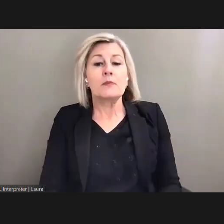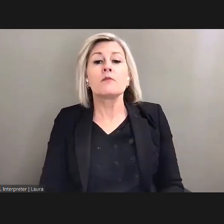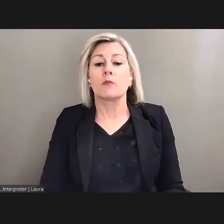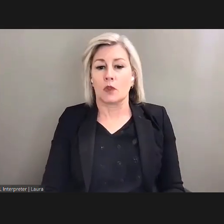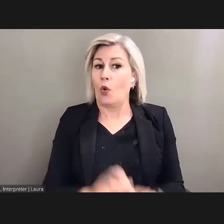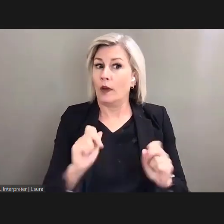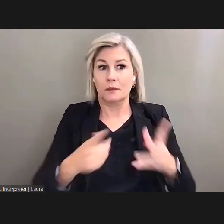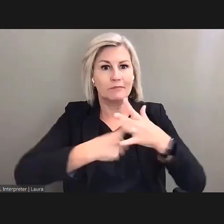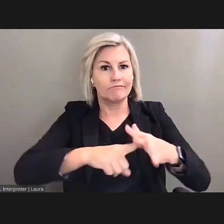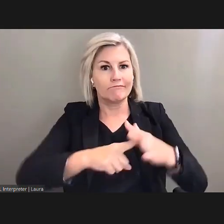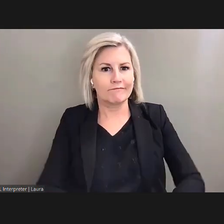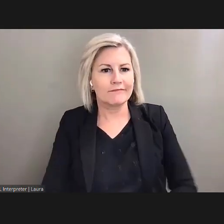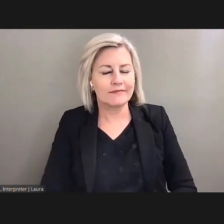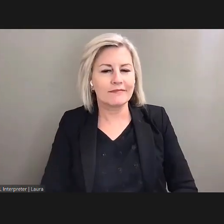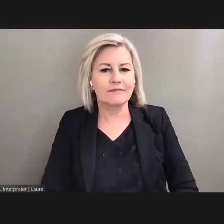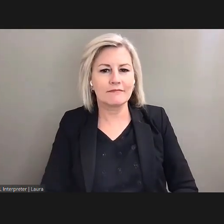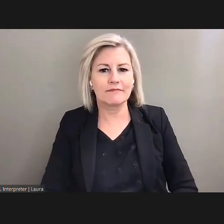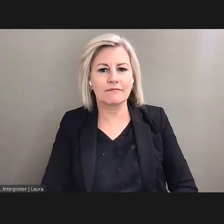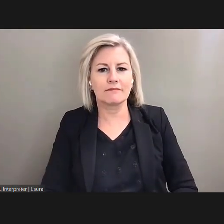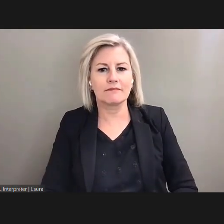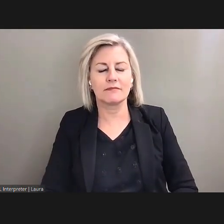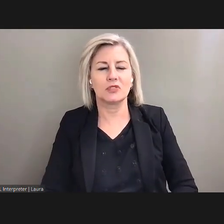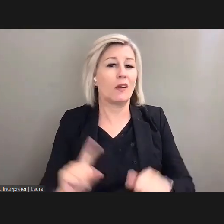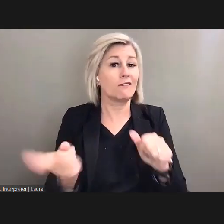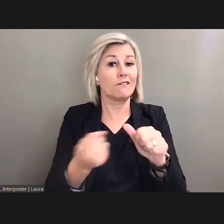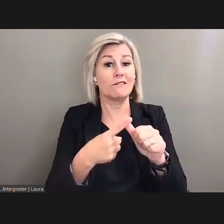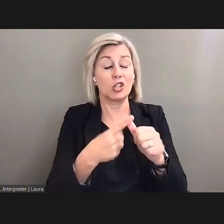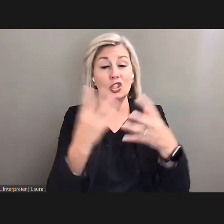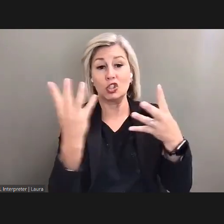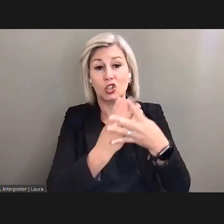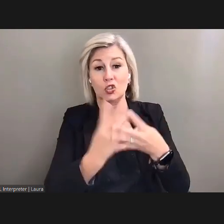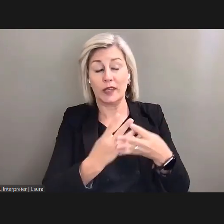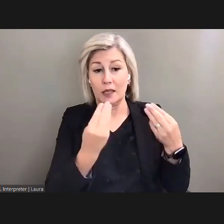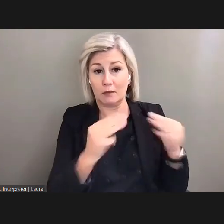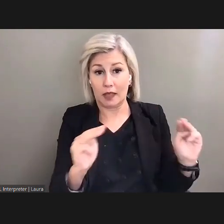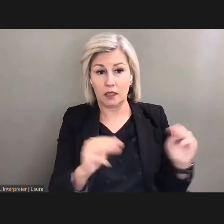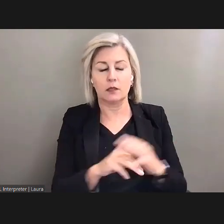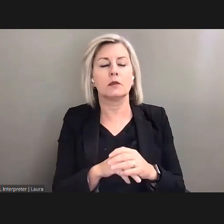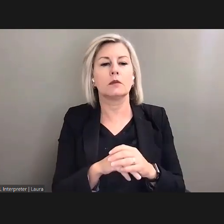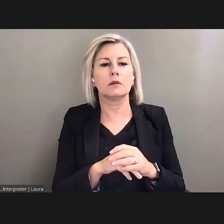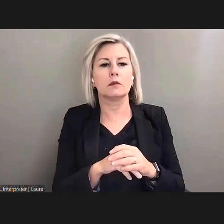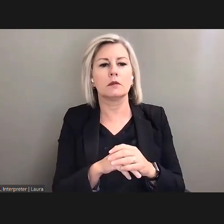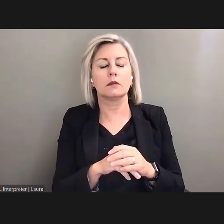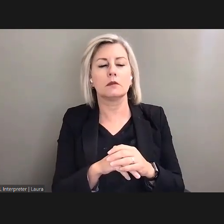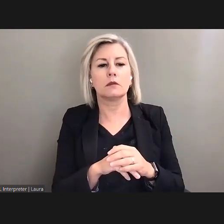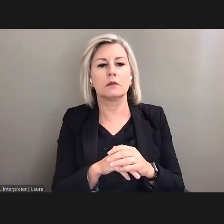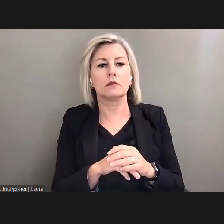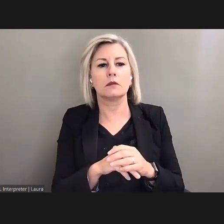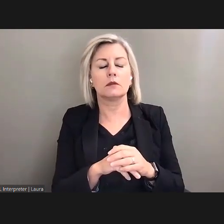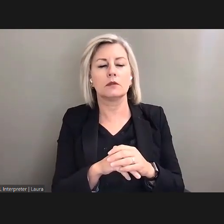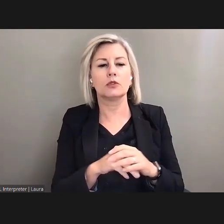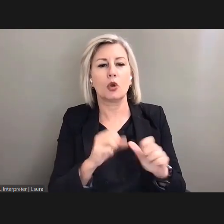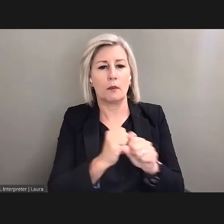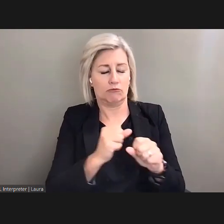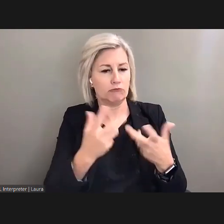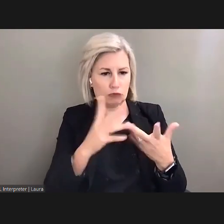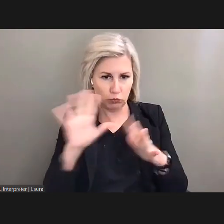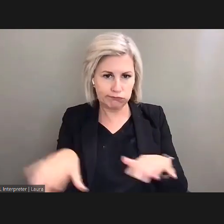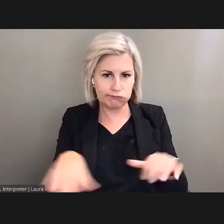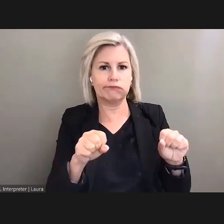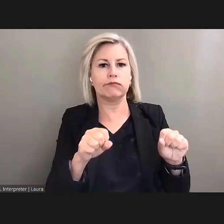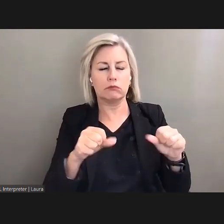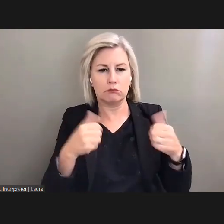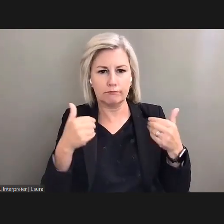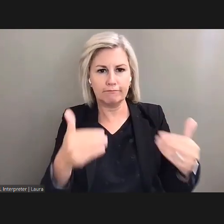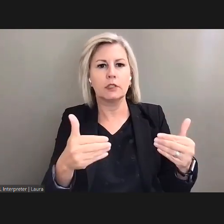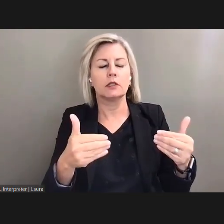right into our first screening method and review it. So to conduct pure tone screening, we're going to